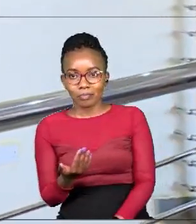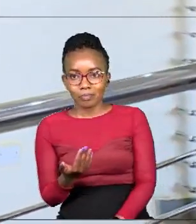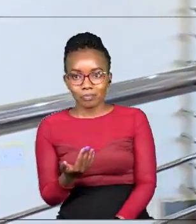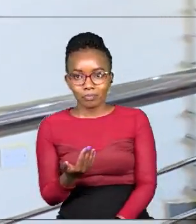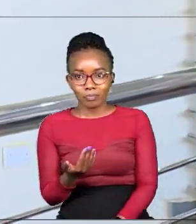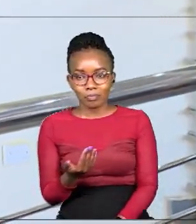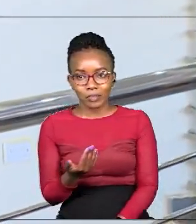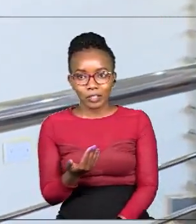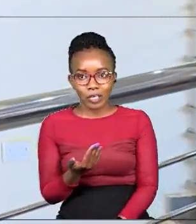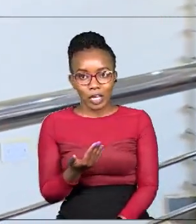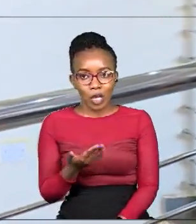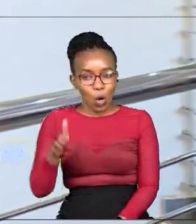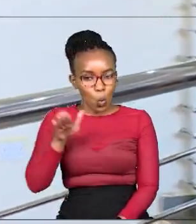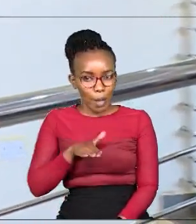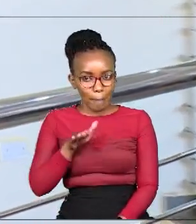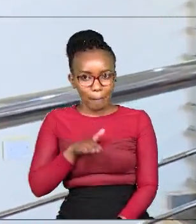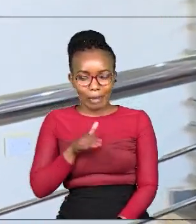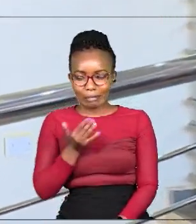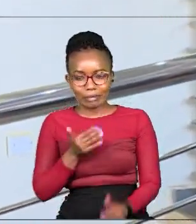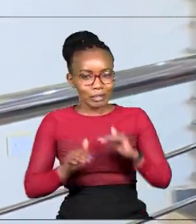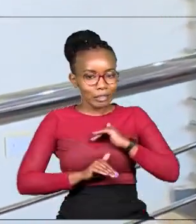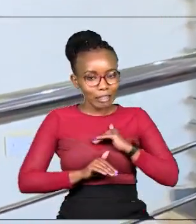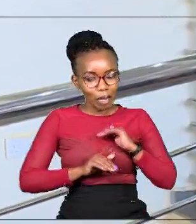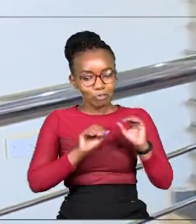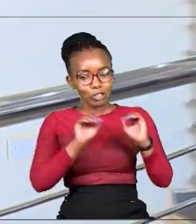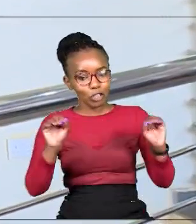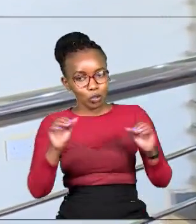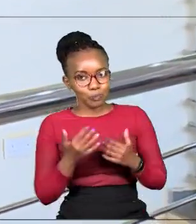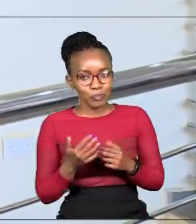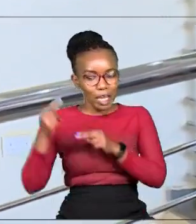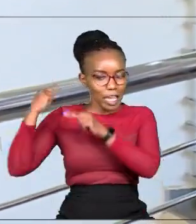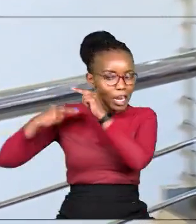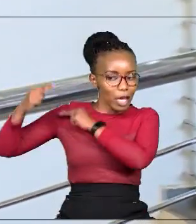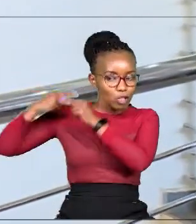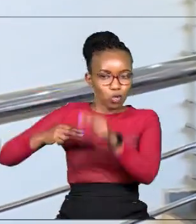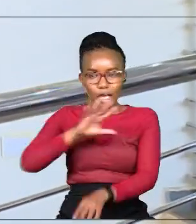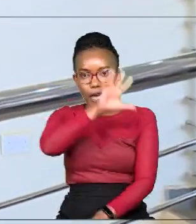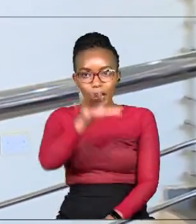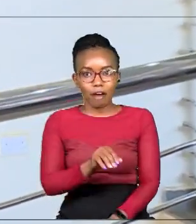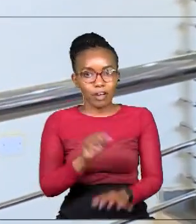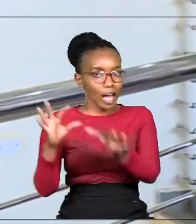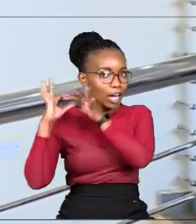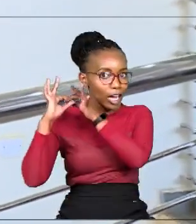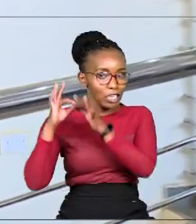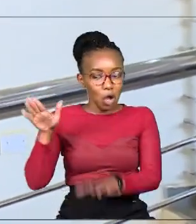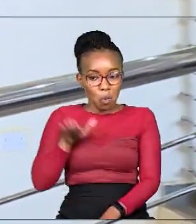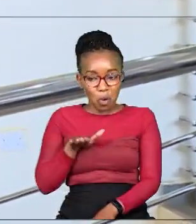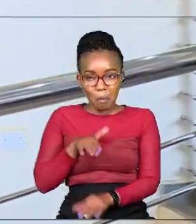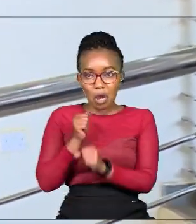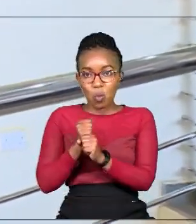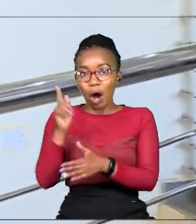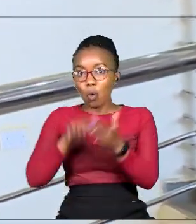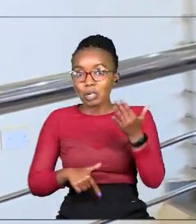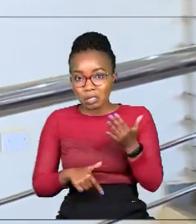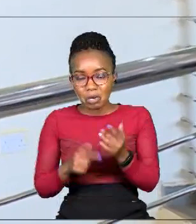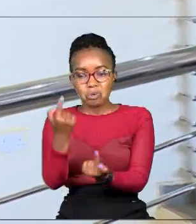don't be treated as if they're good enough. It has been historical in the African culture. Women are just women. All they do is cook and look